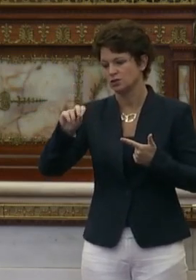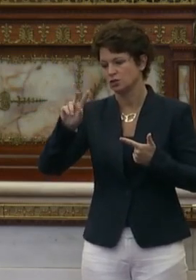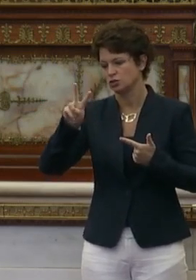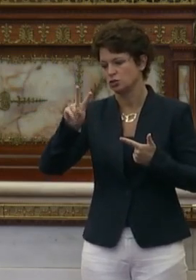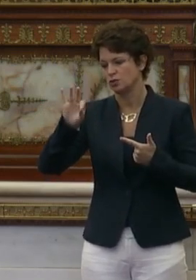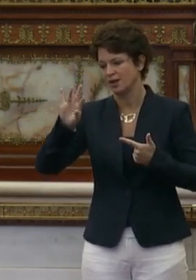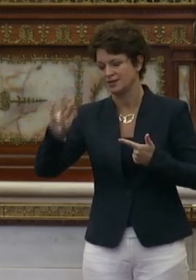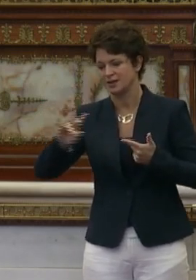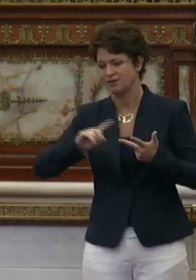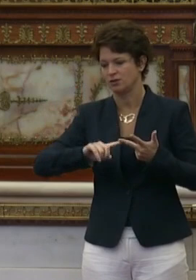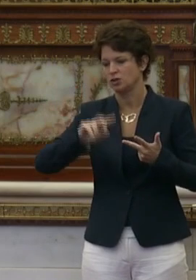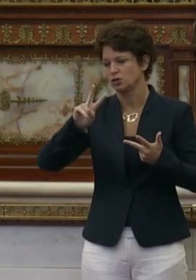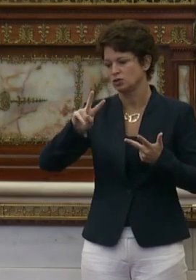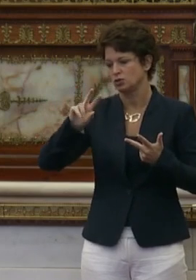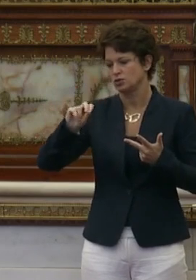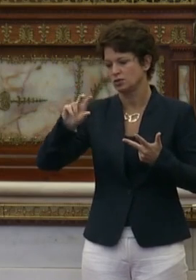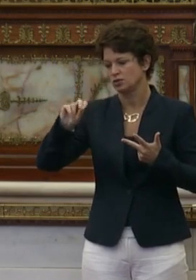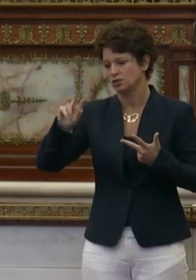200297,